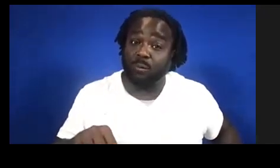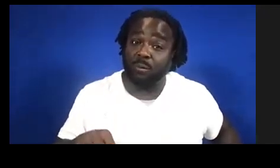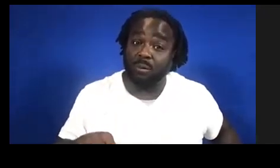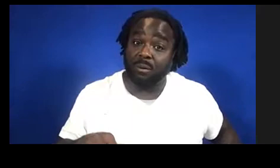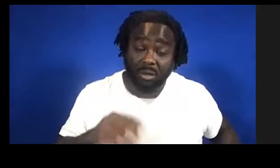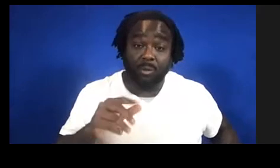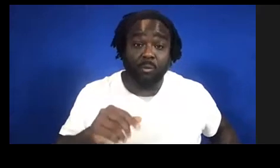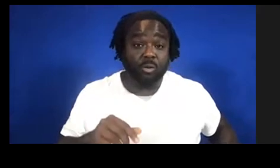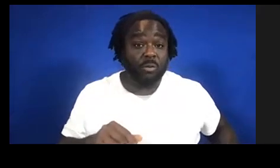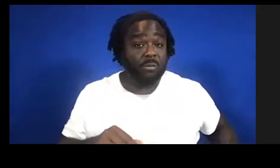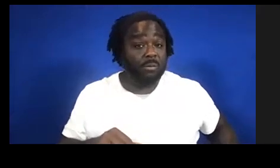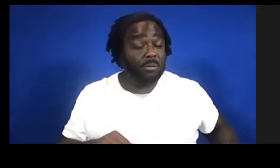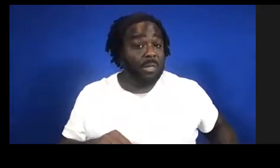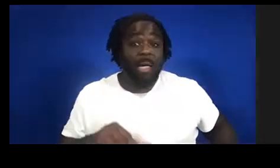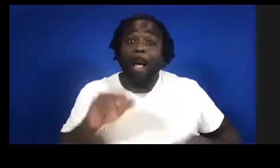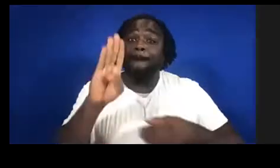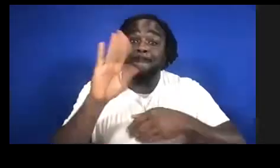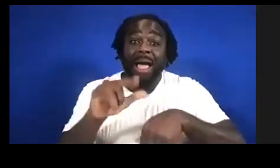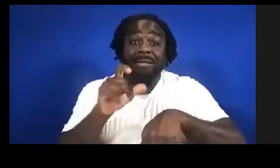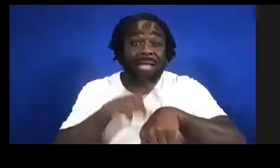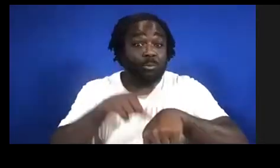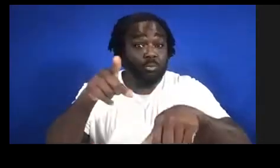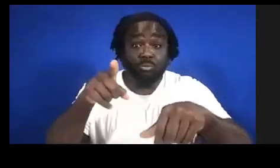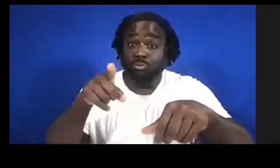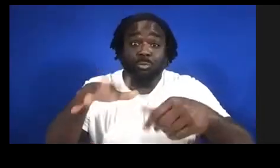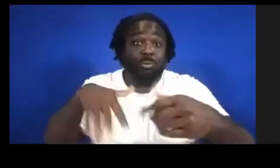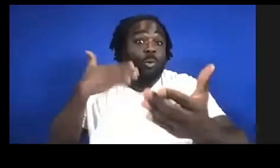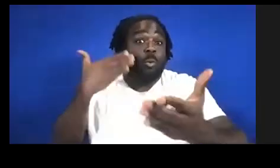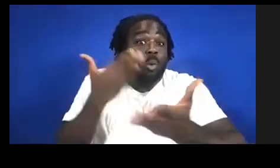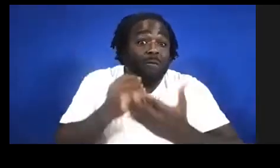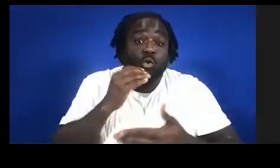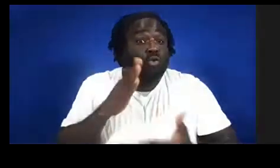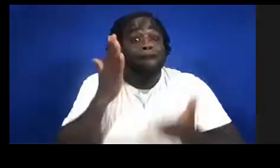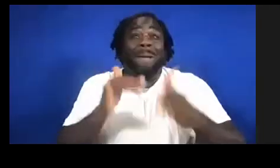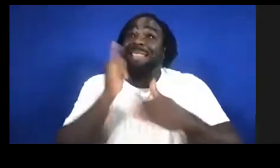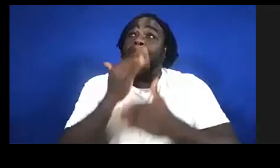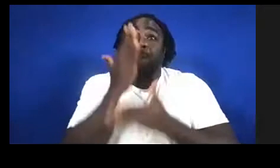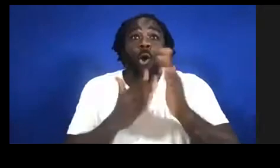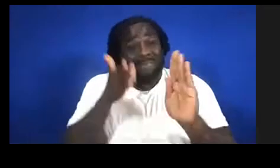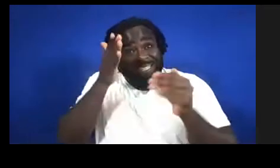right? I'm for real. That 3 hour movie.